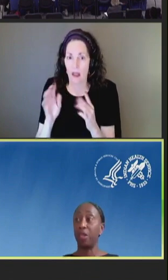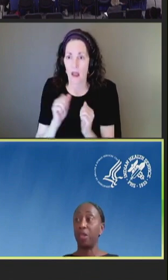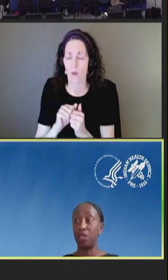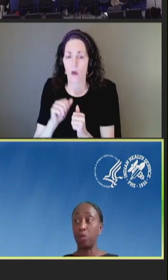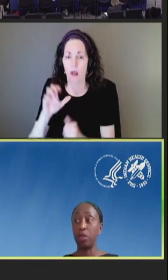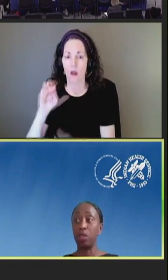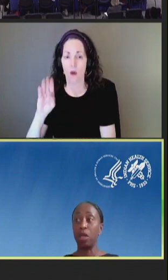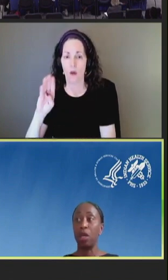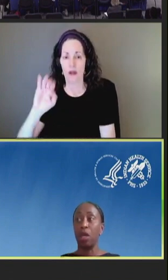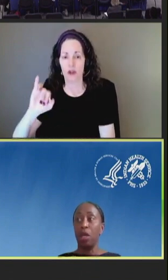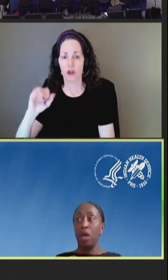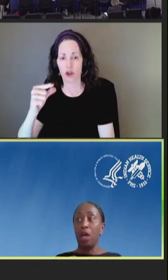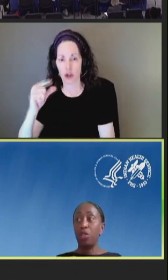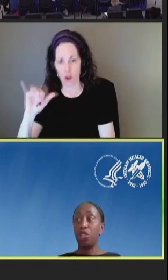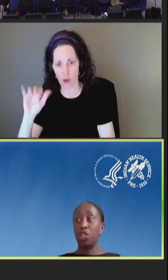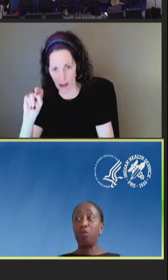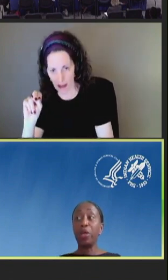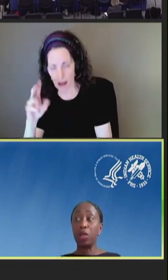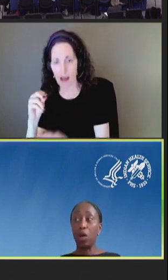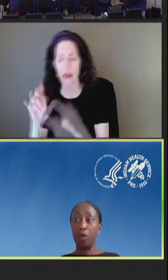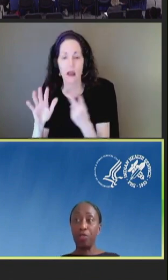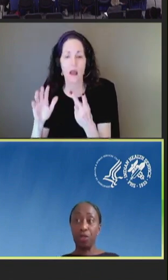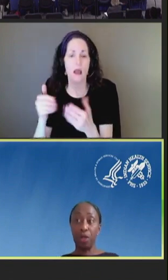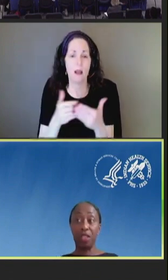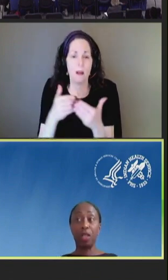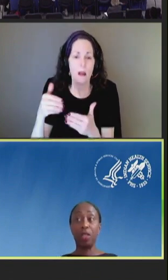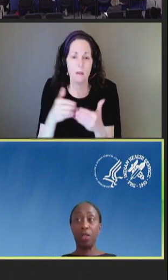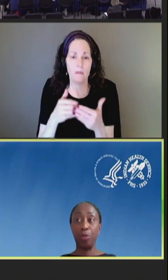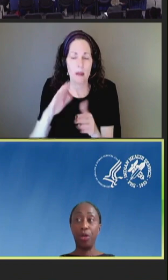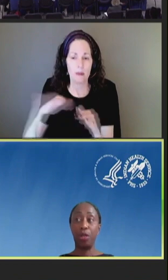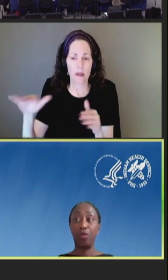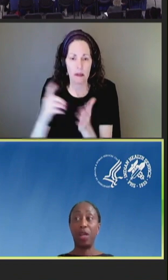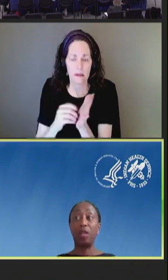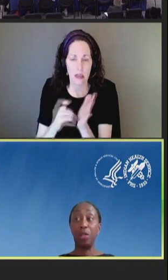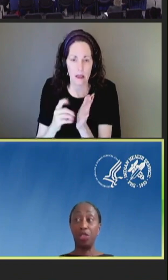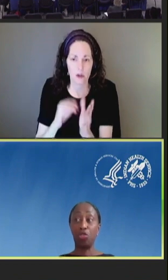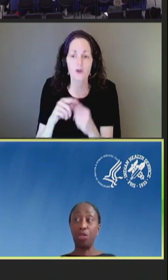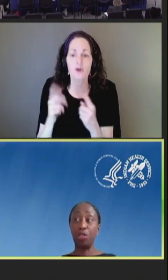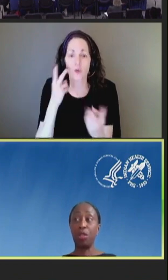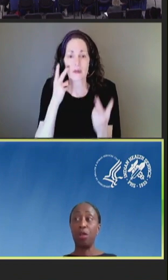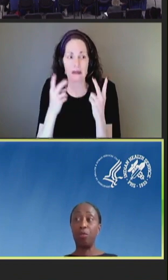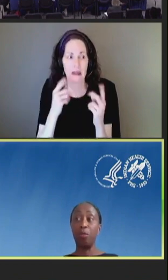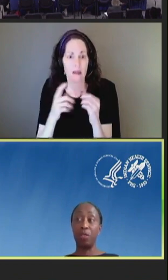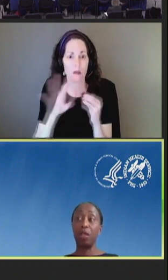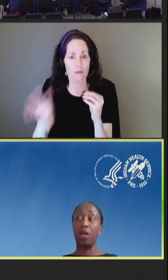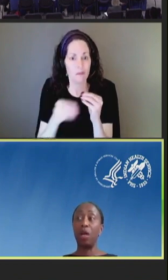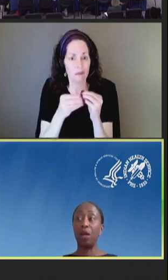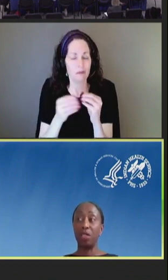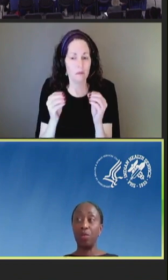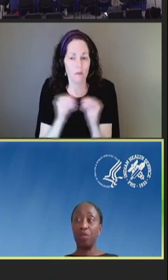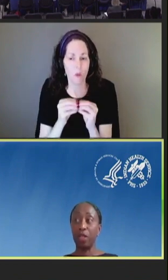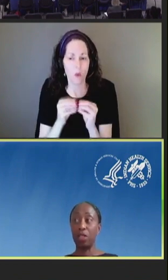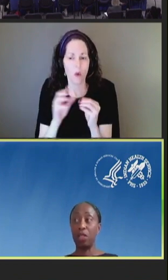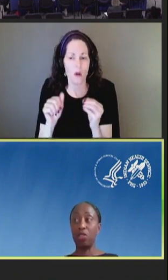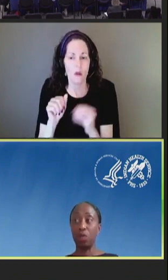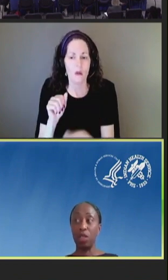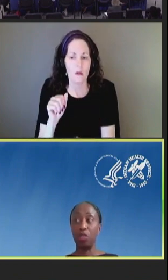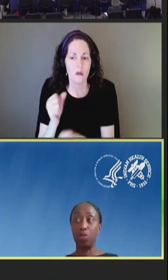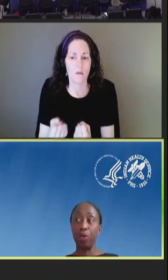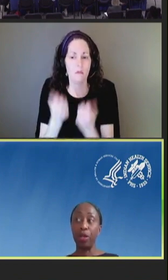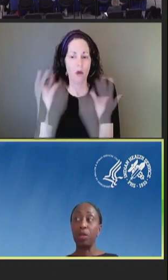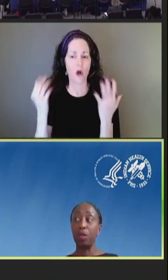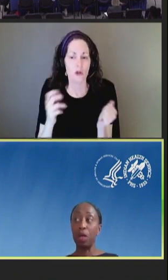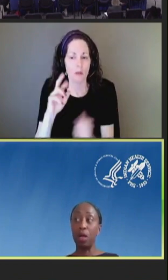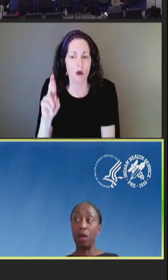subject matter experts, our chief medical officer extended the period of administration of maternal RSV vaccines to